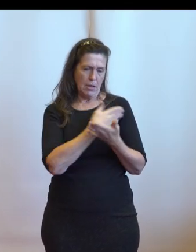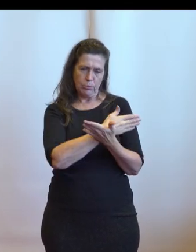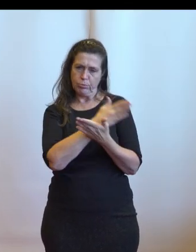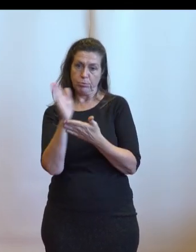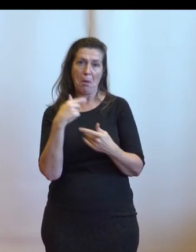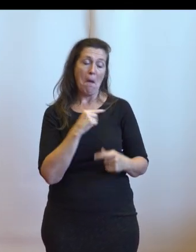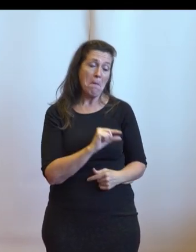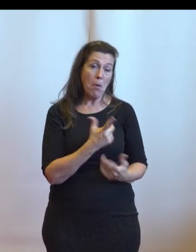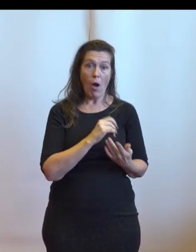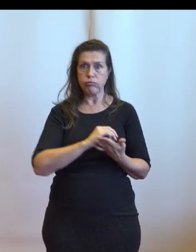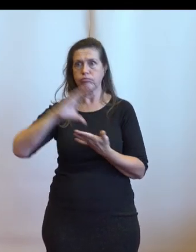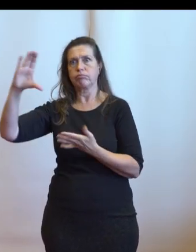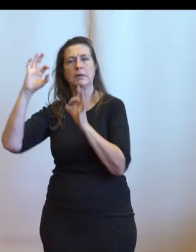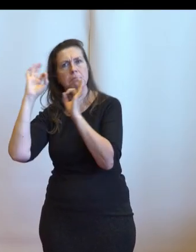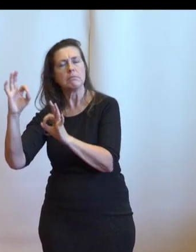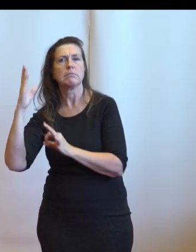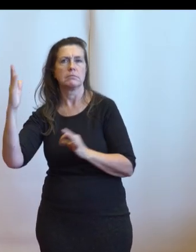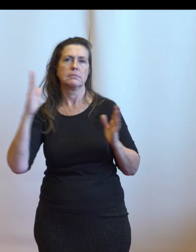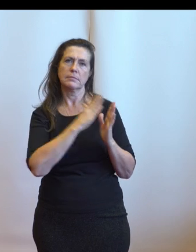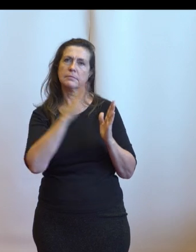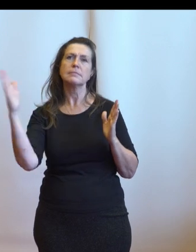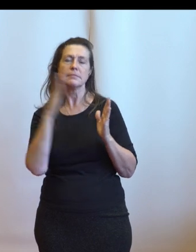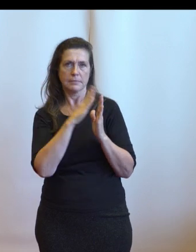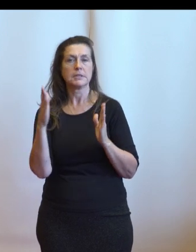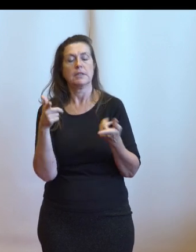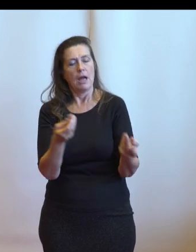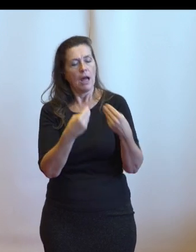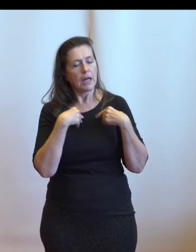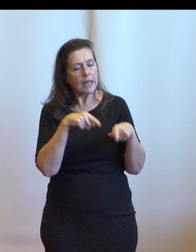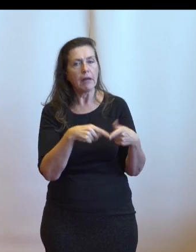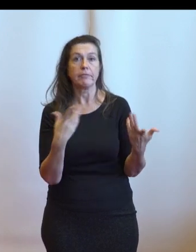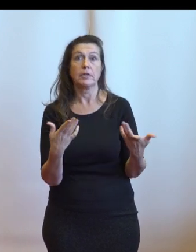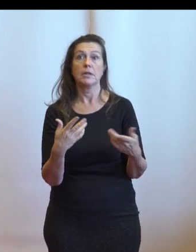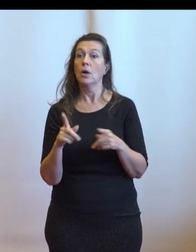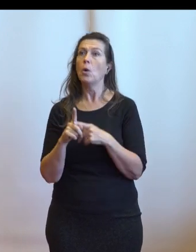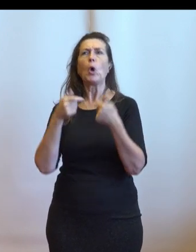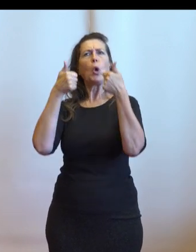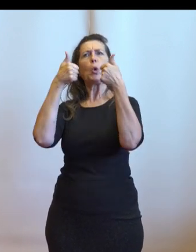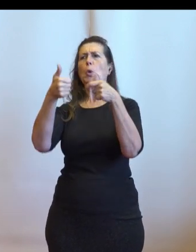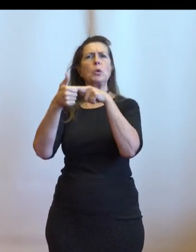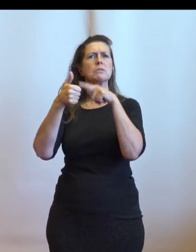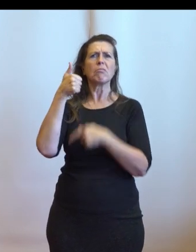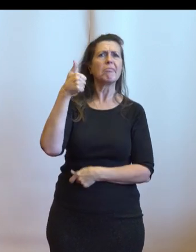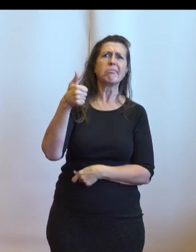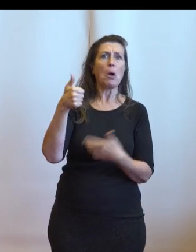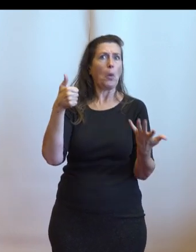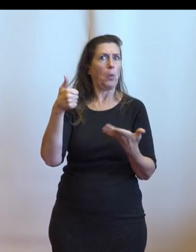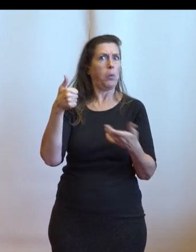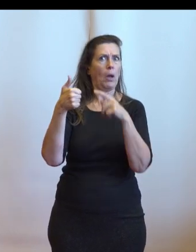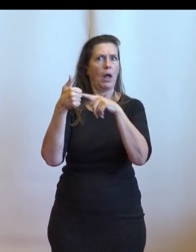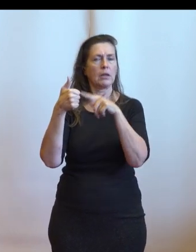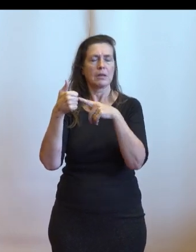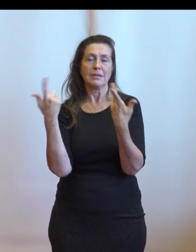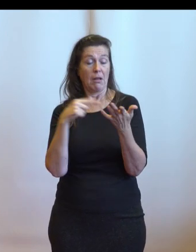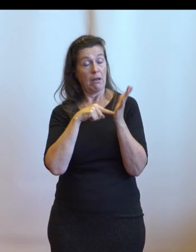accessibility. So it's designed to kind of give you the guidance of what good looks like. It's designed to be quite simple to